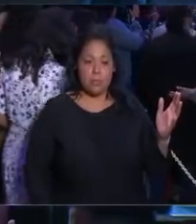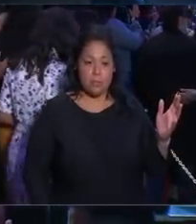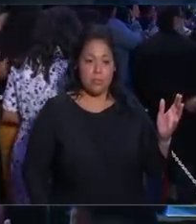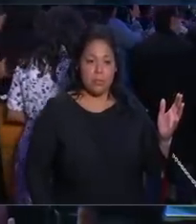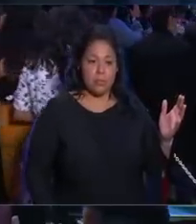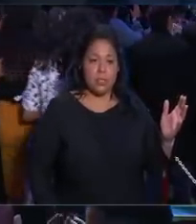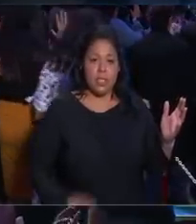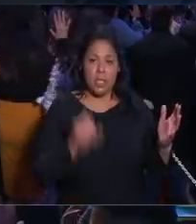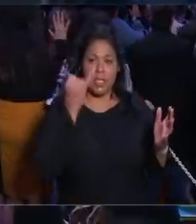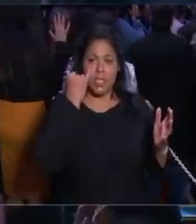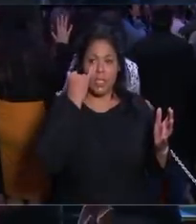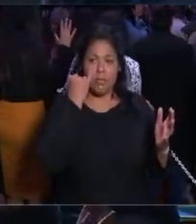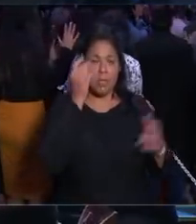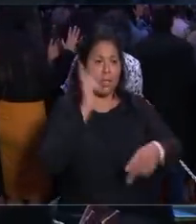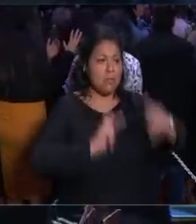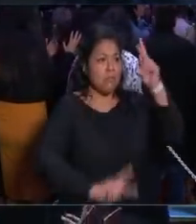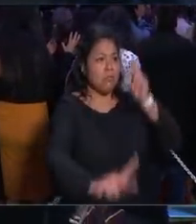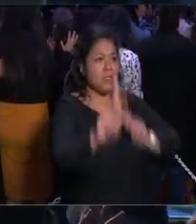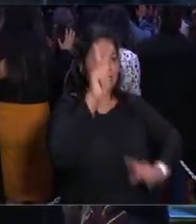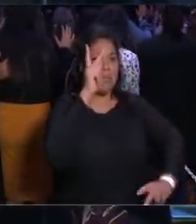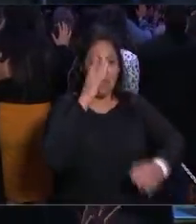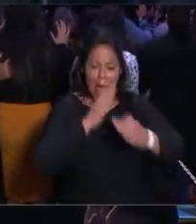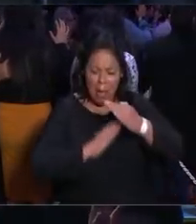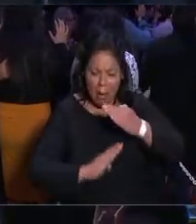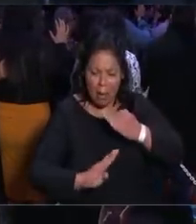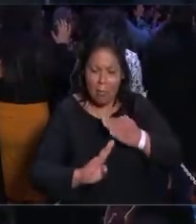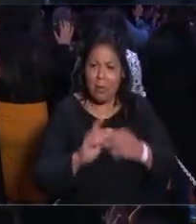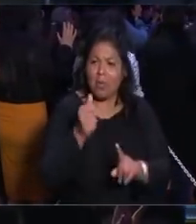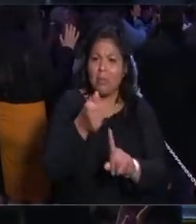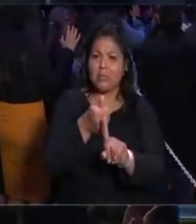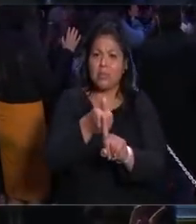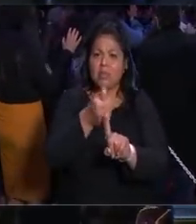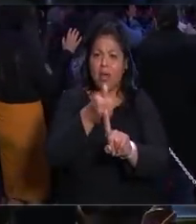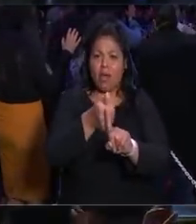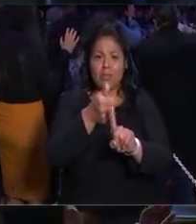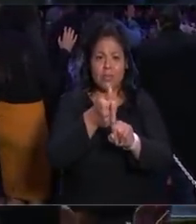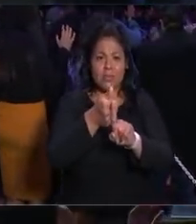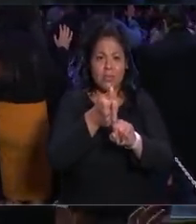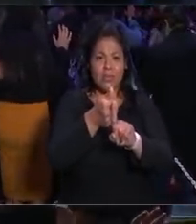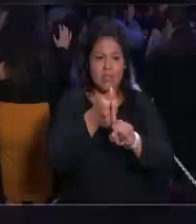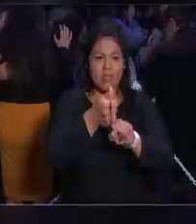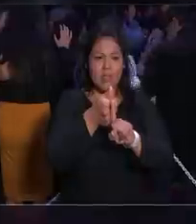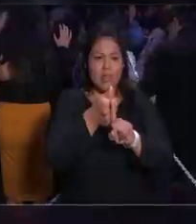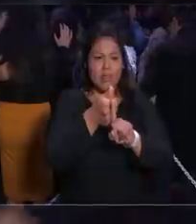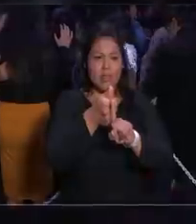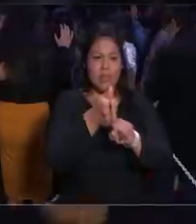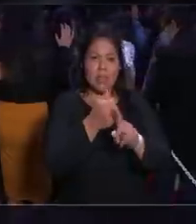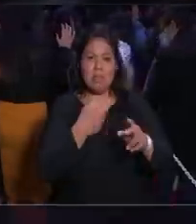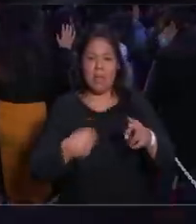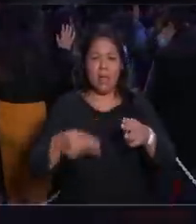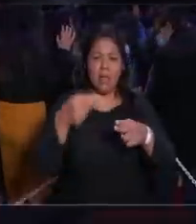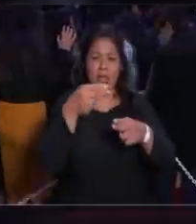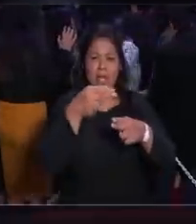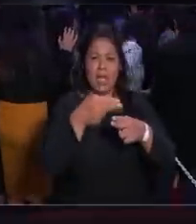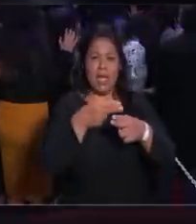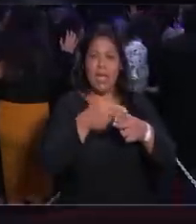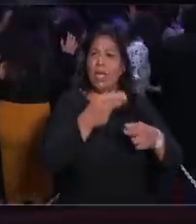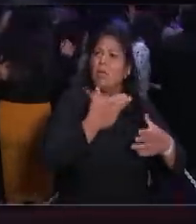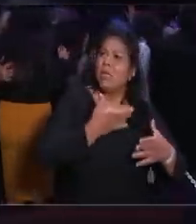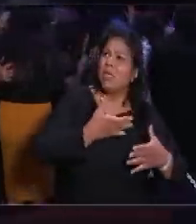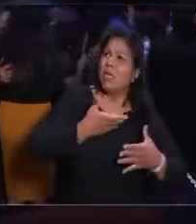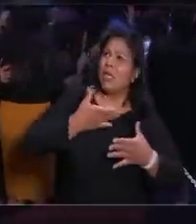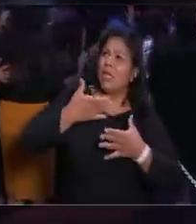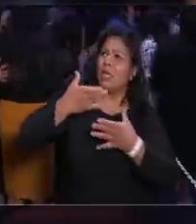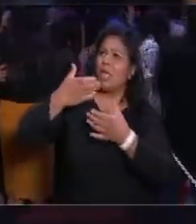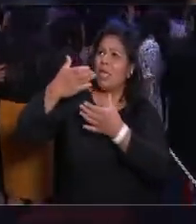Si se humillare mi pueblo, if my people would humble themselves, sobre el cual mi nombre es invocado, which are called